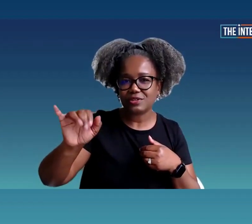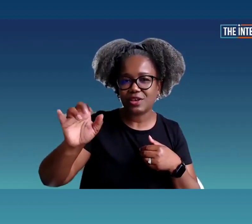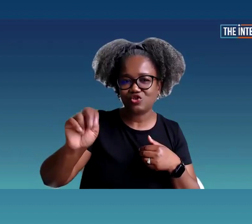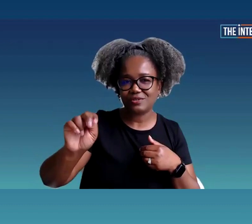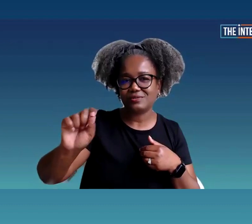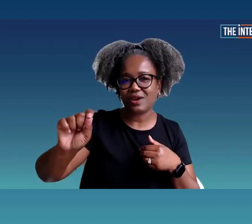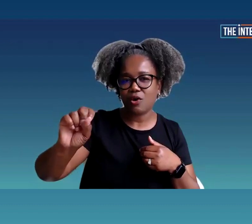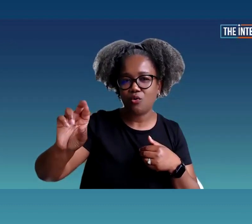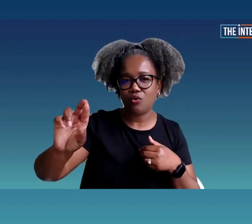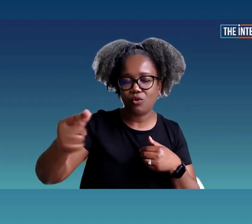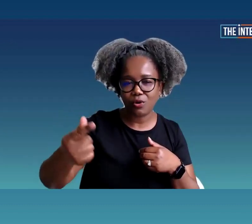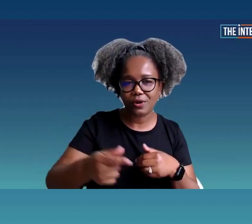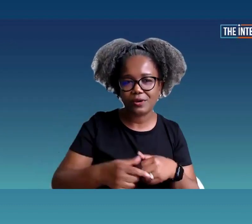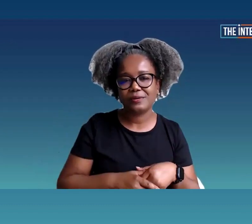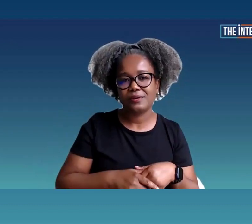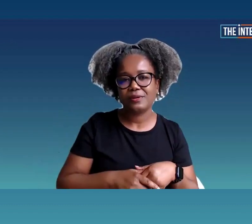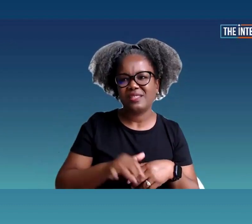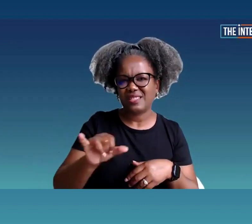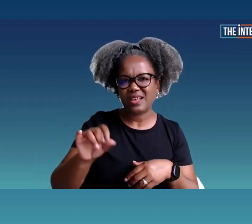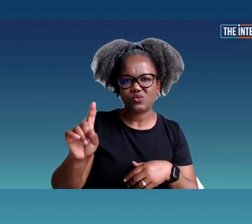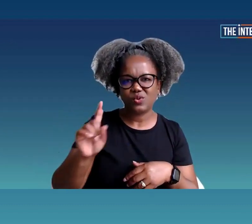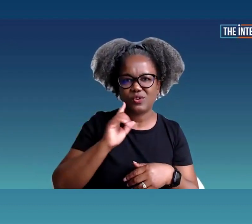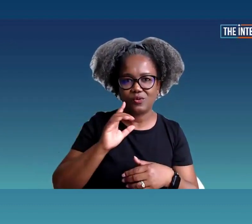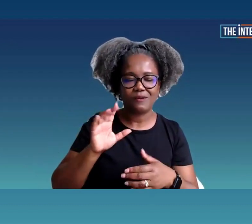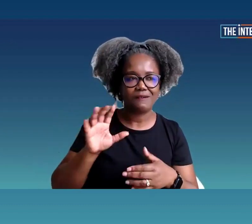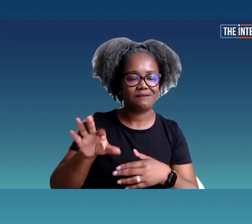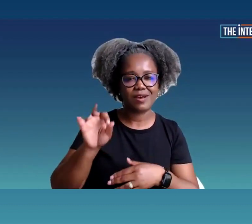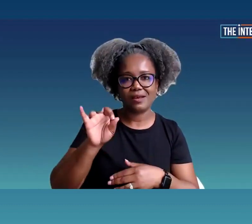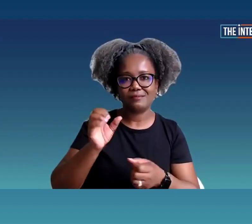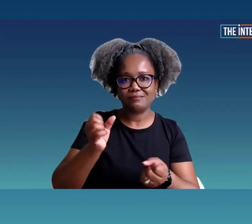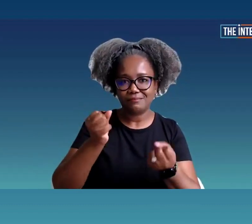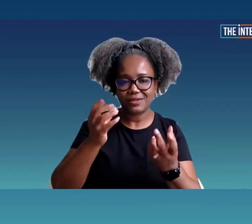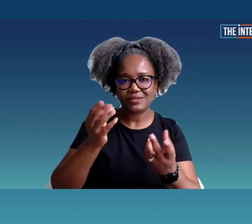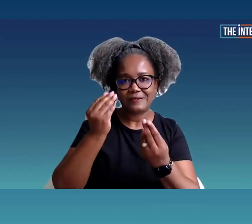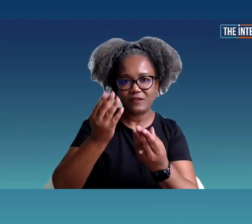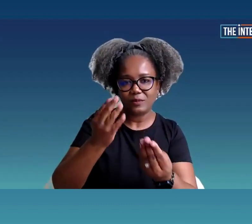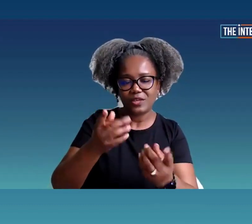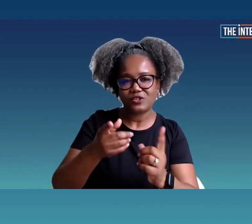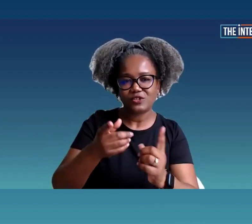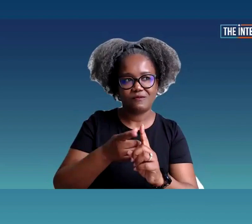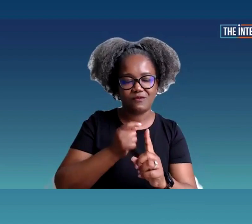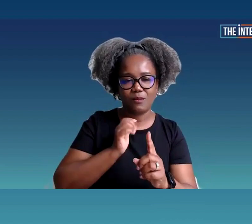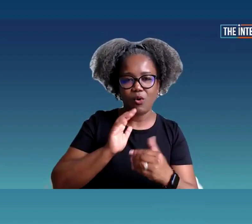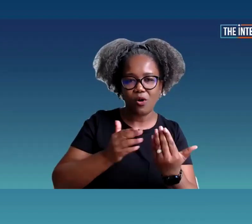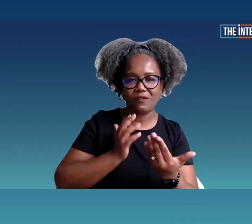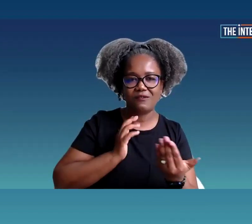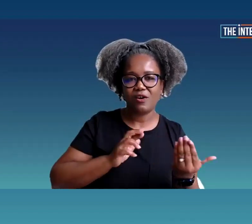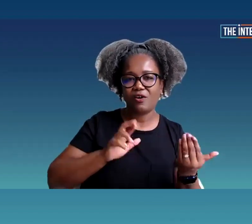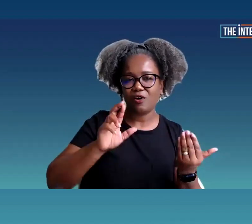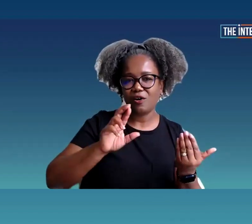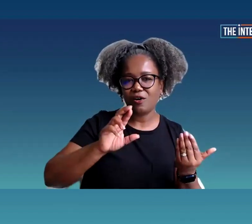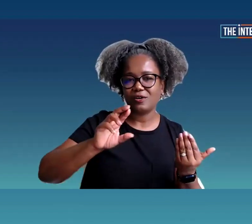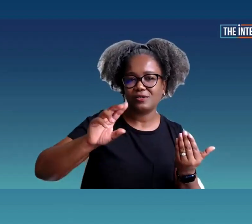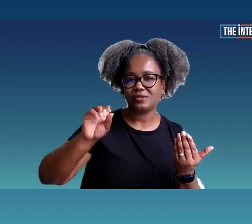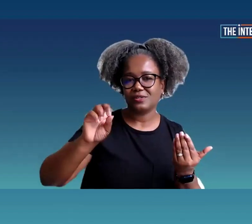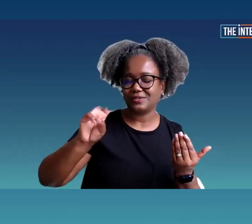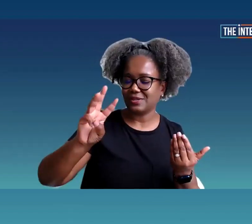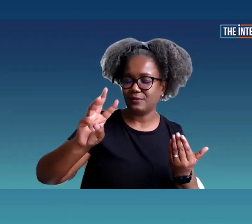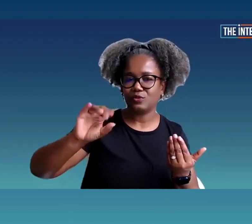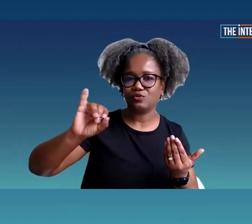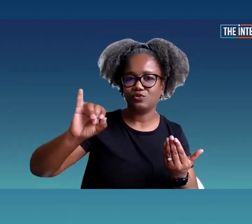whole group of RWJF grantees and short videos with health equity leaders. There's also